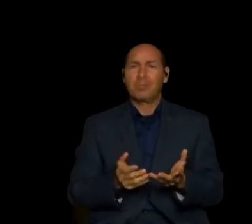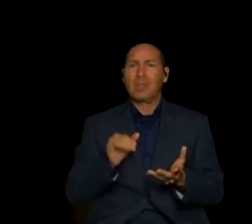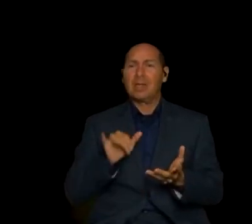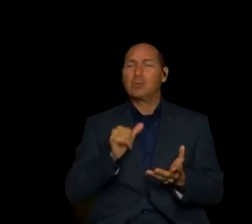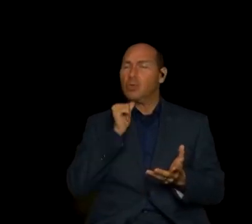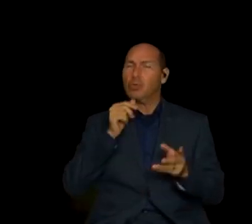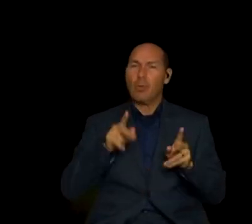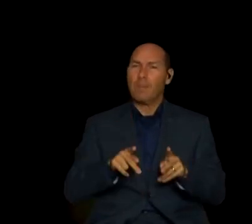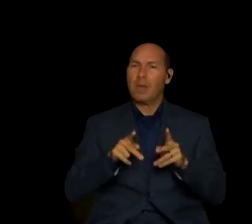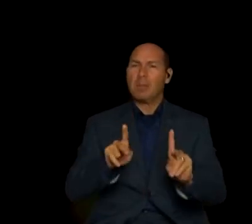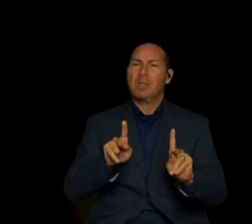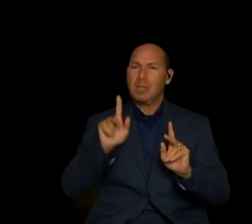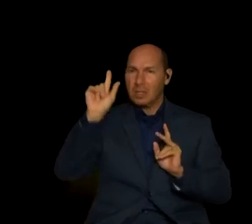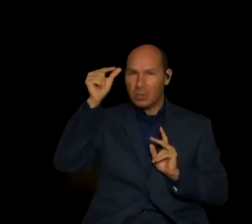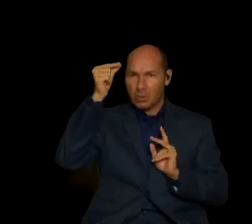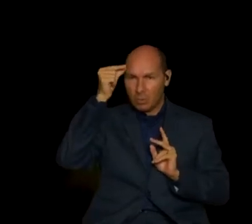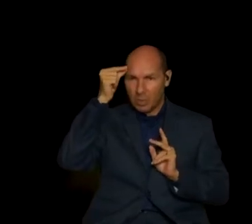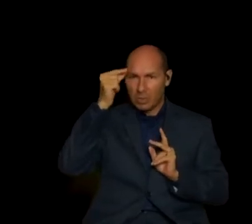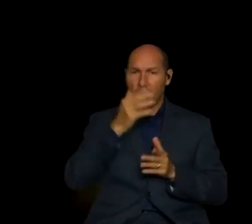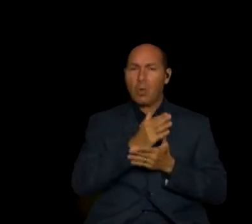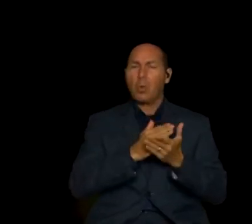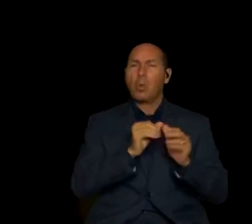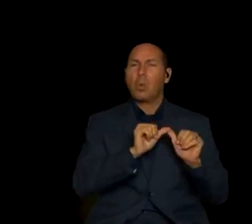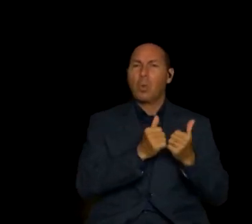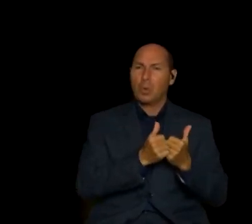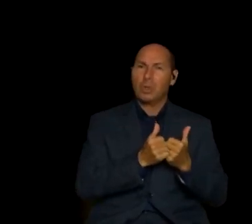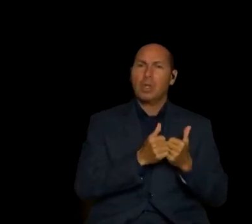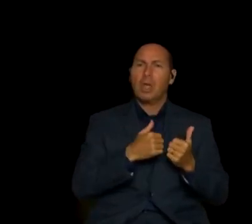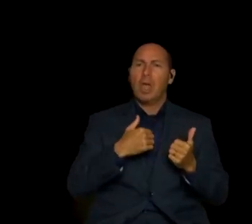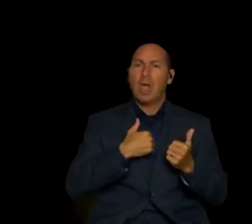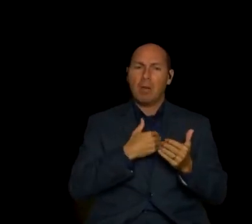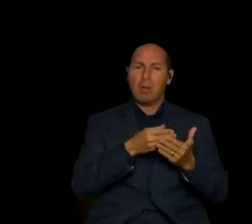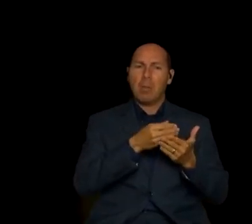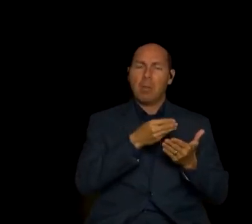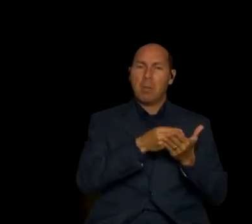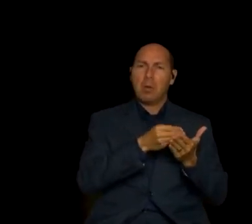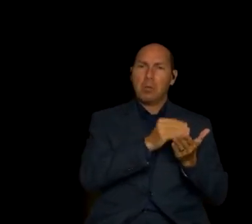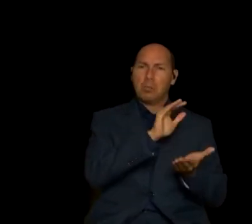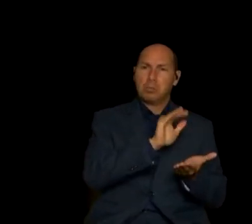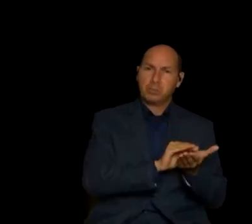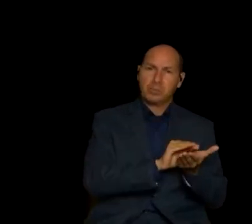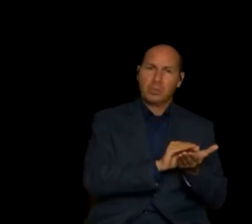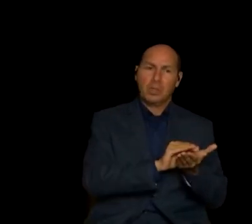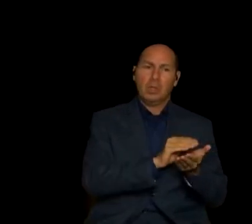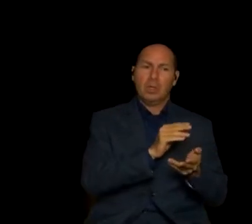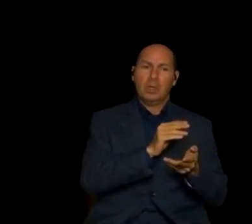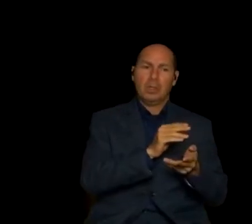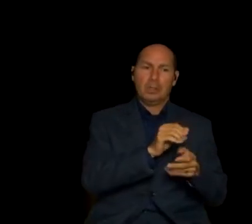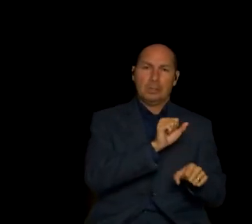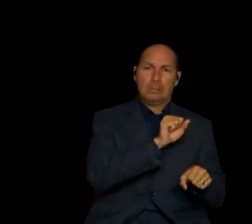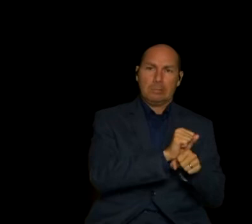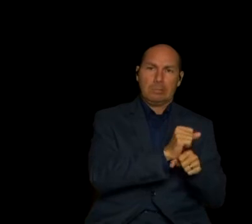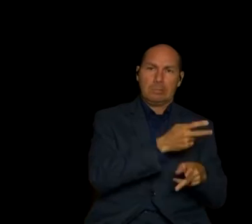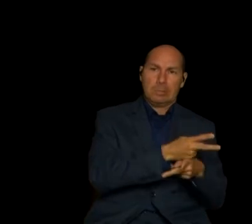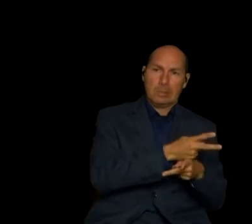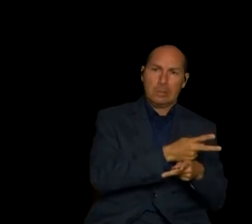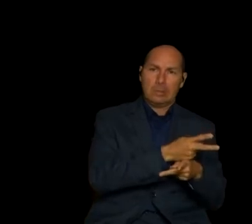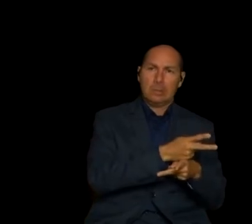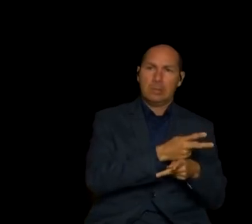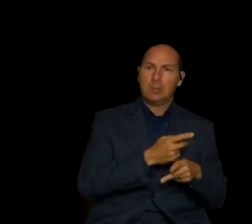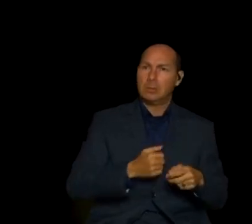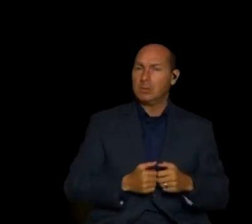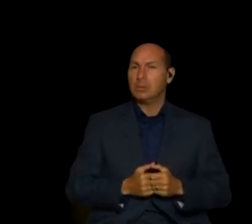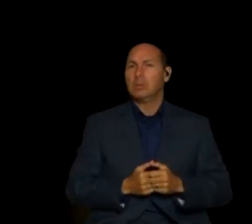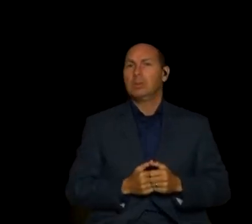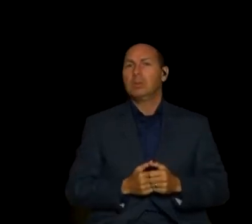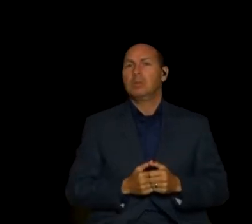allow the government, certain agencies who had less budget, to retain its employees, and they would sort of pirate employees